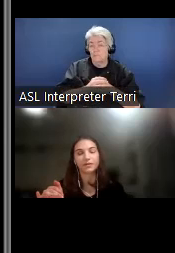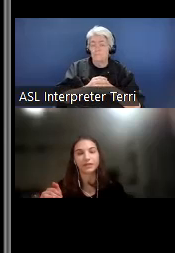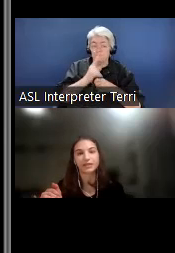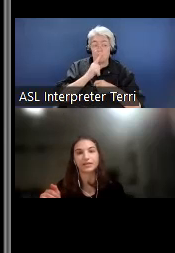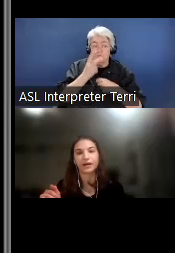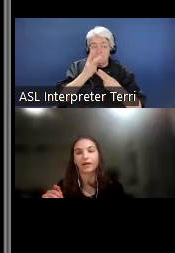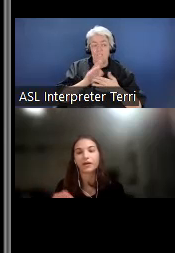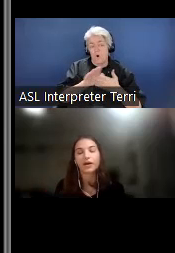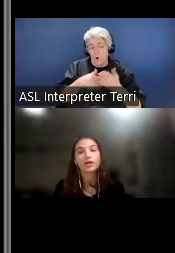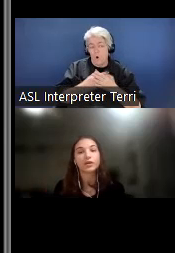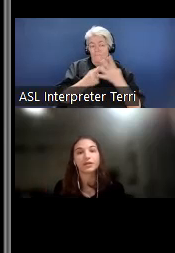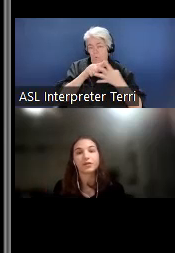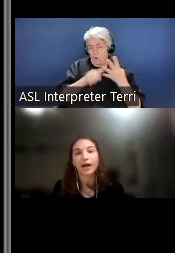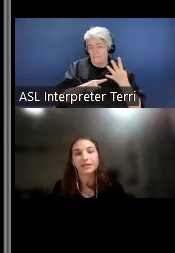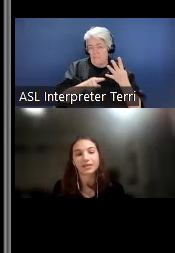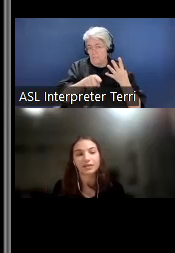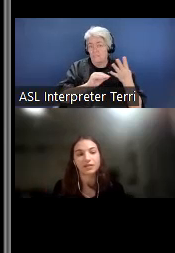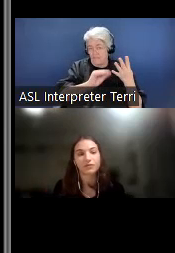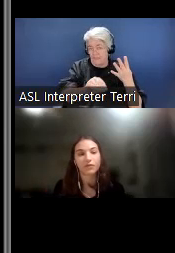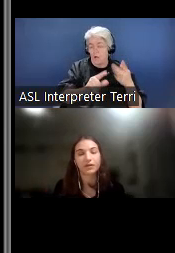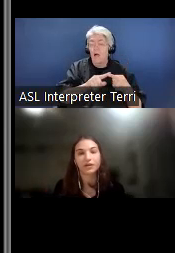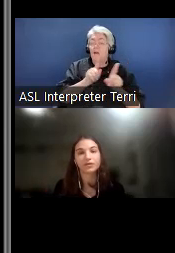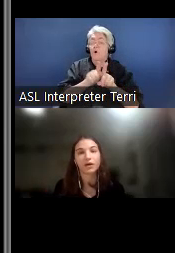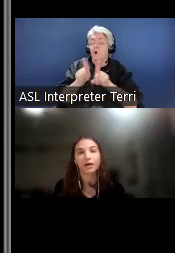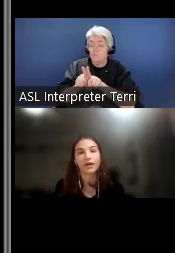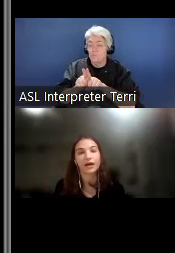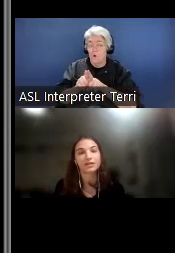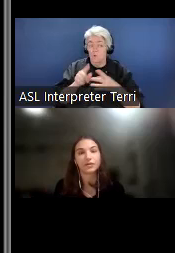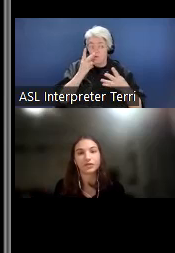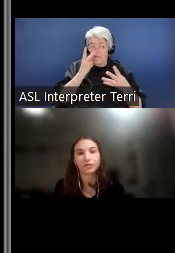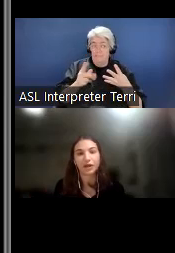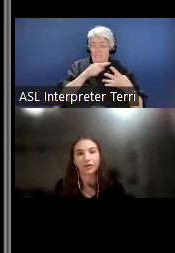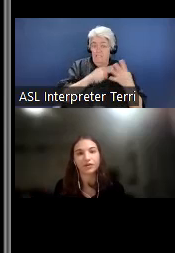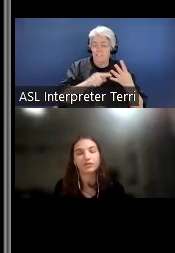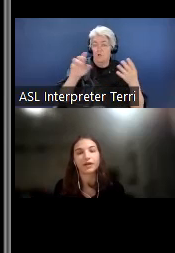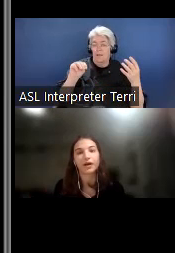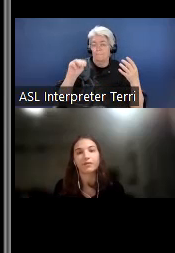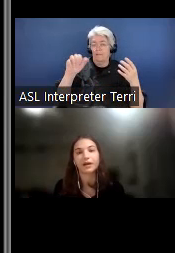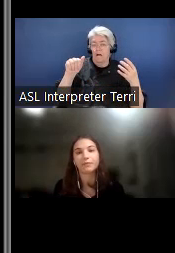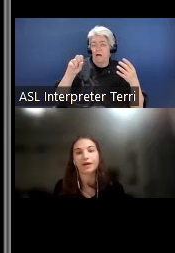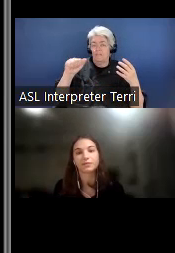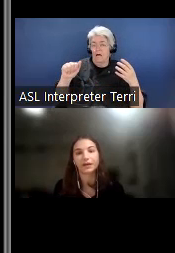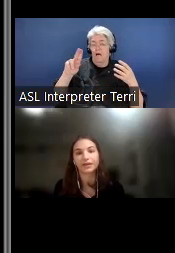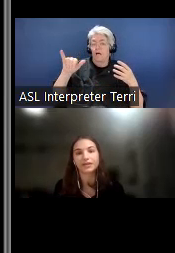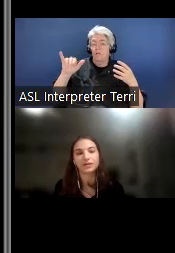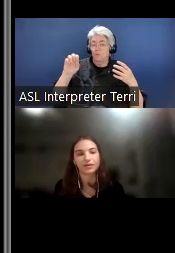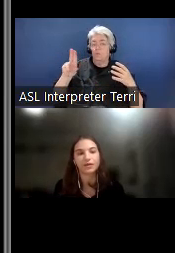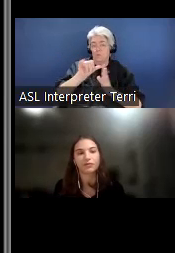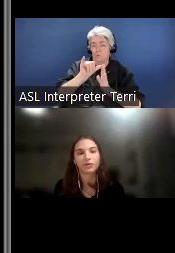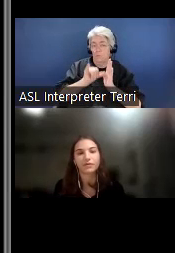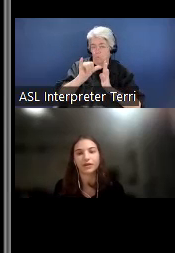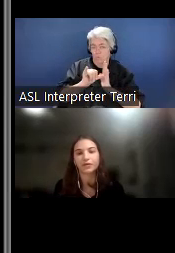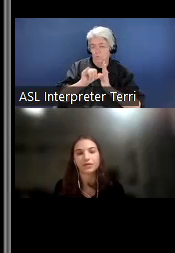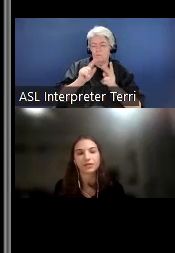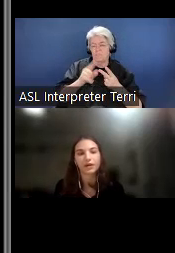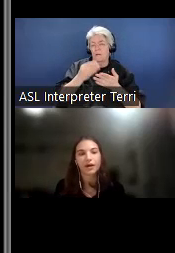these videos listed there. You can also access these 4 videos on MCASA's YouTube channel. If you click on the Money Matters playlist, you'll see